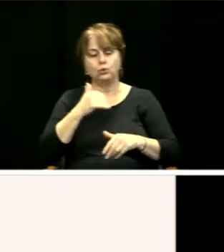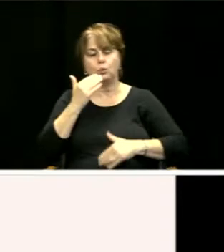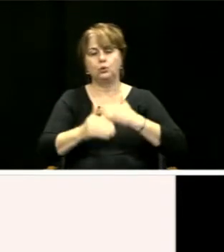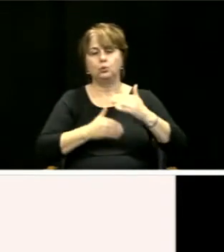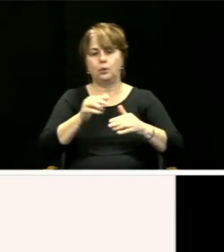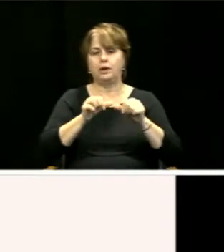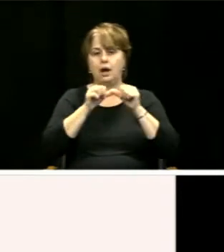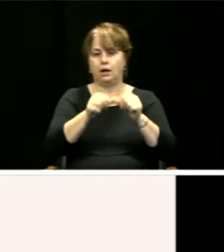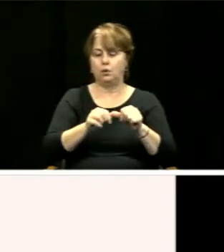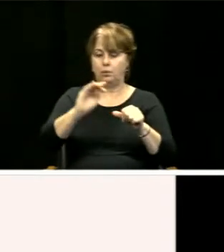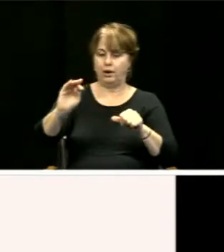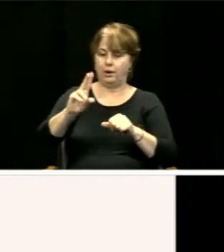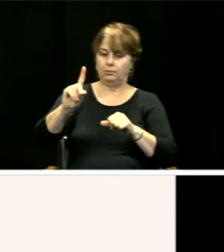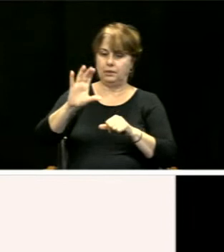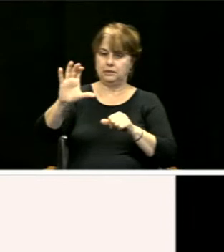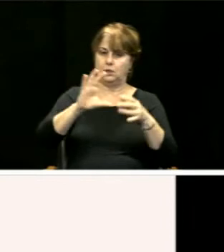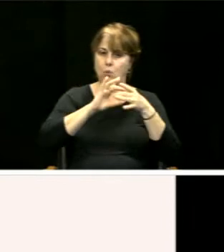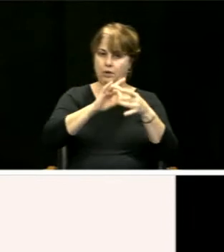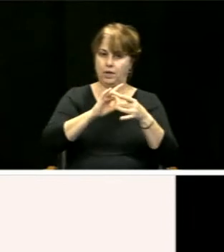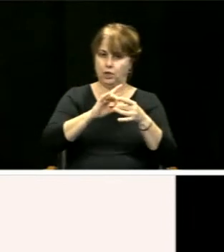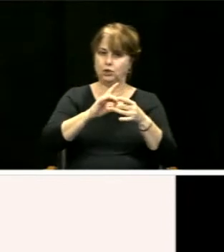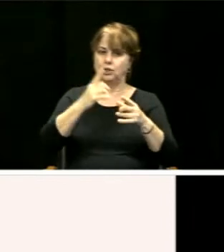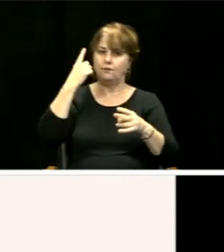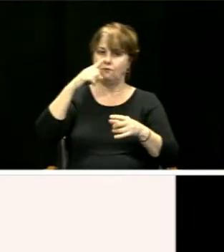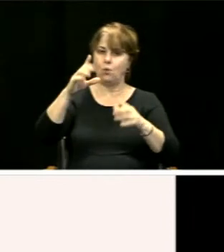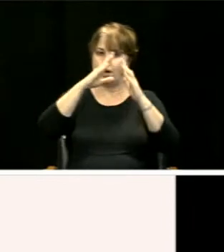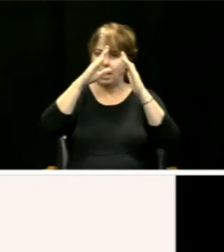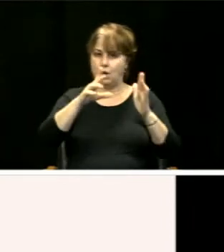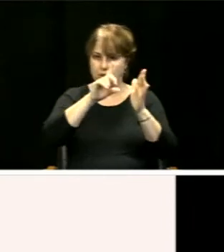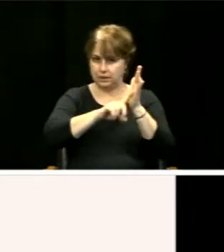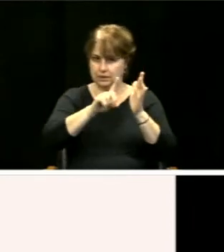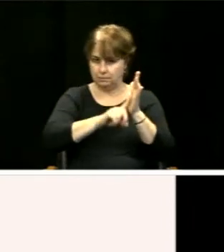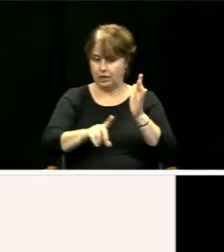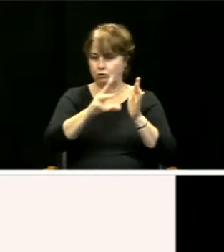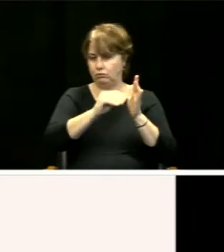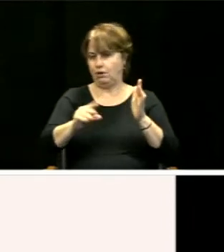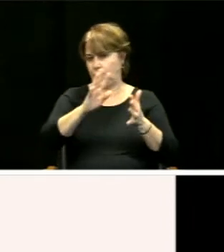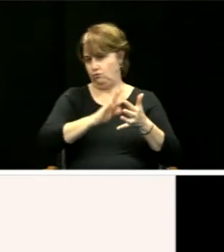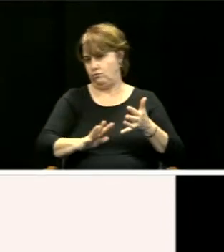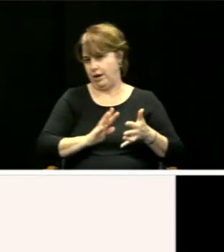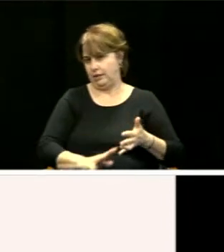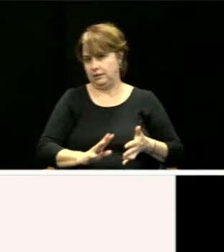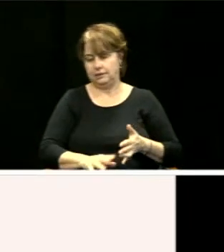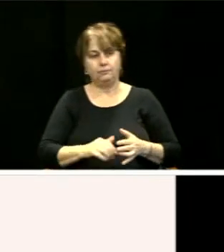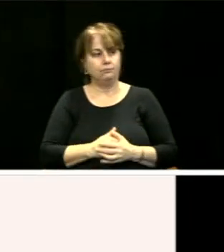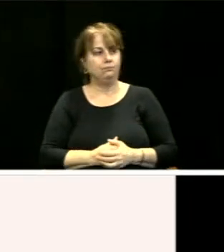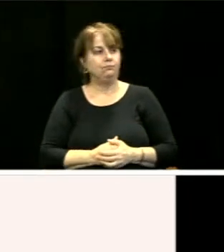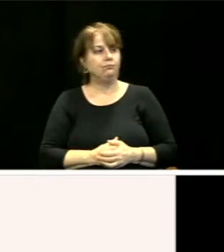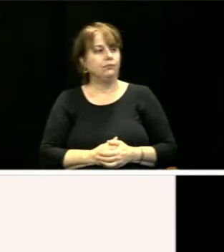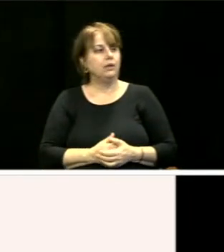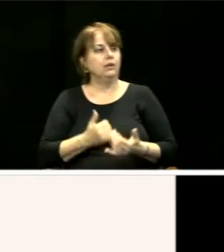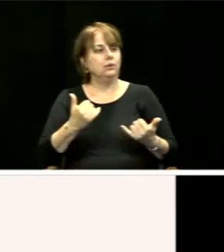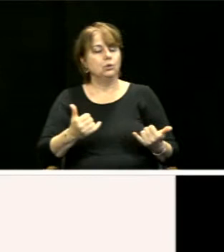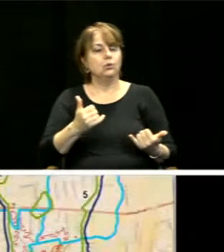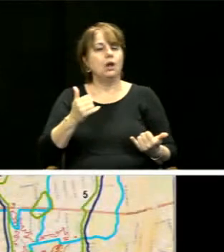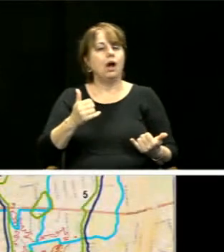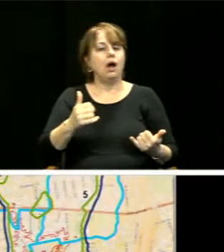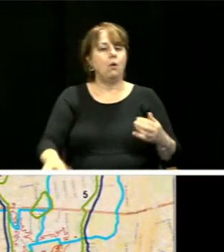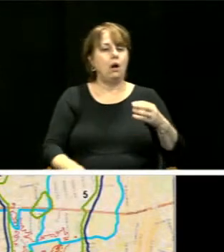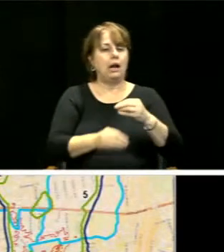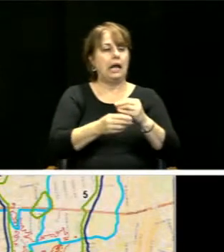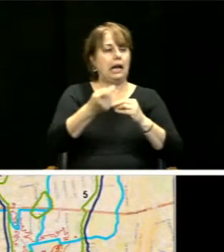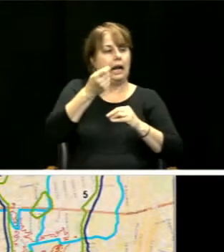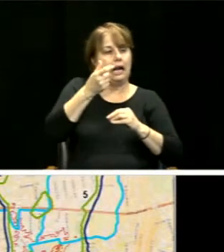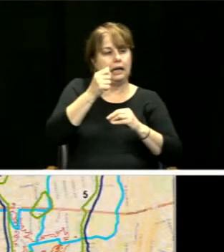MDC coordination for house inspection and the collector drains. And now to give you just a little bit more on the